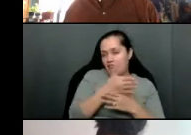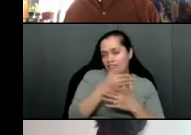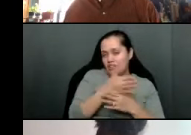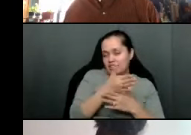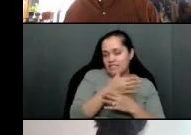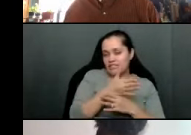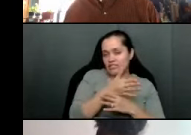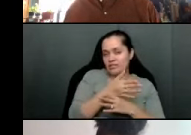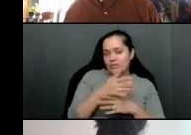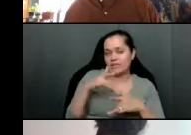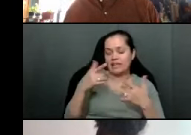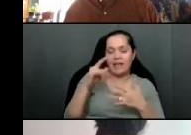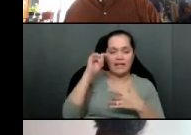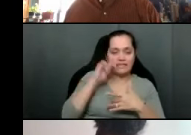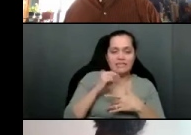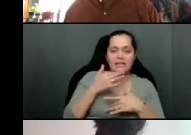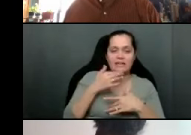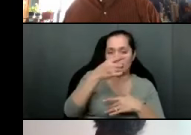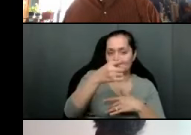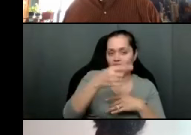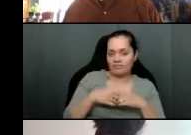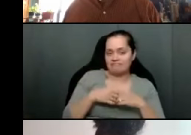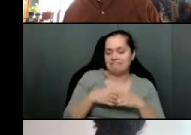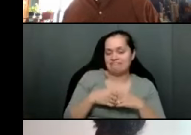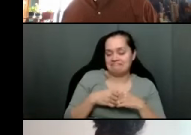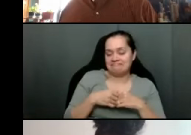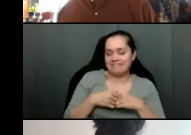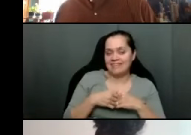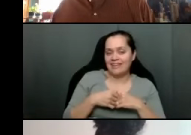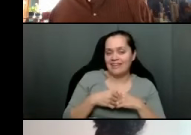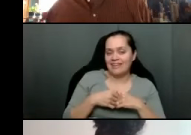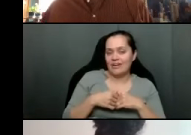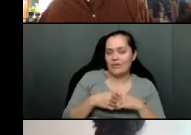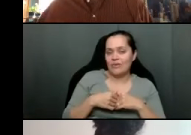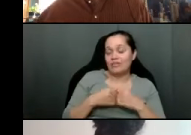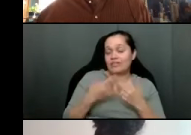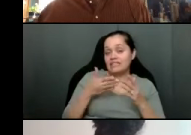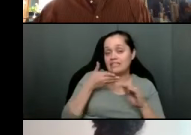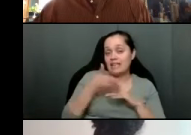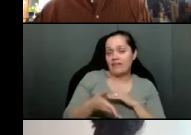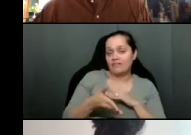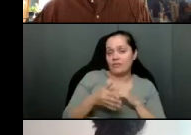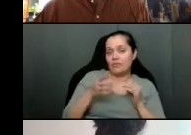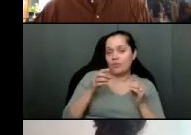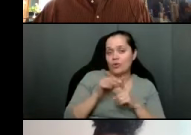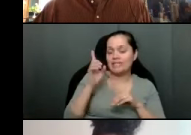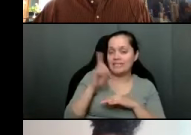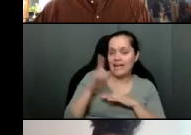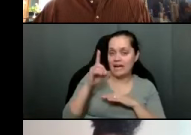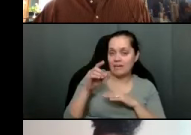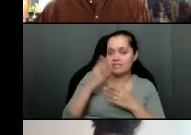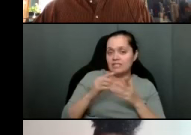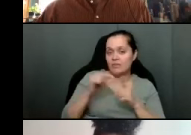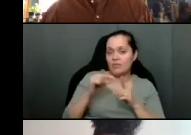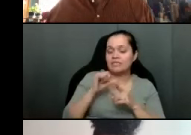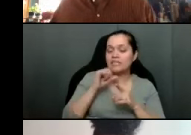We're in that light tan color there. Well, they went beyond the word damn to some words that I